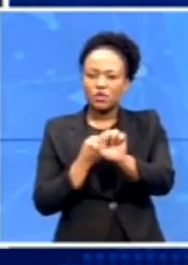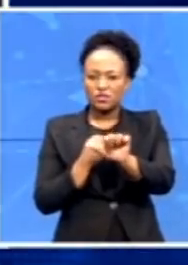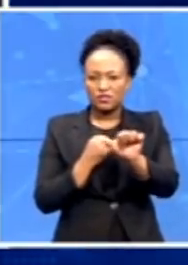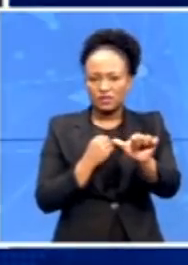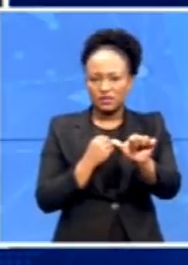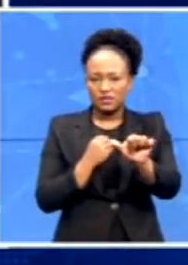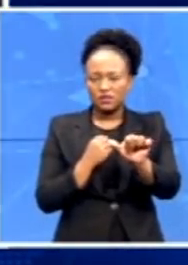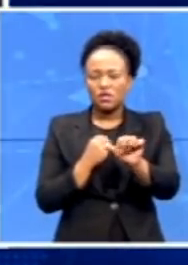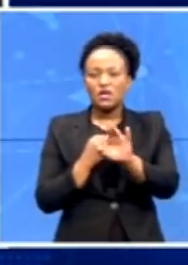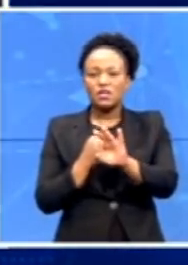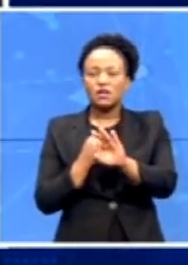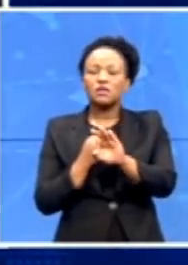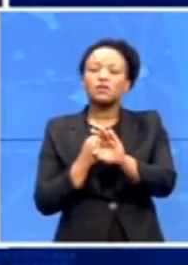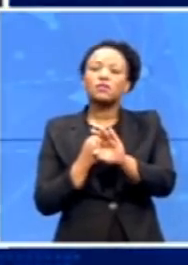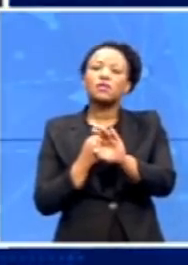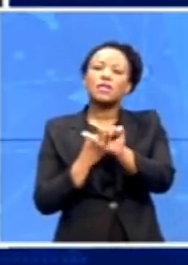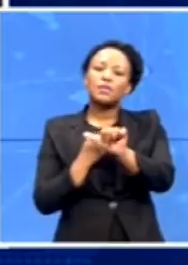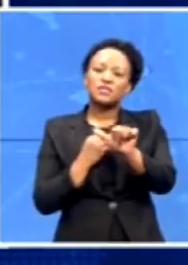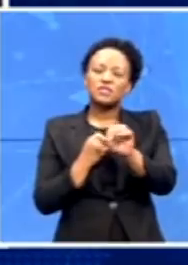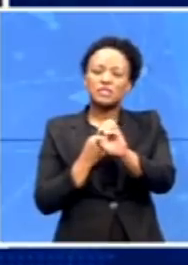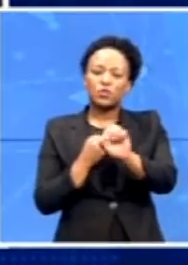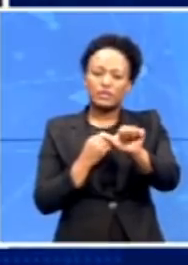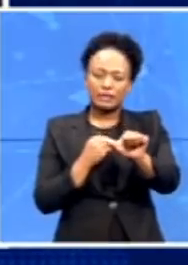36606. I don't have that.